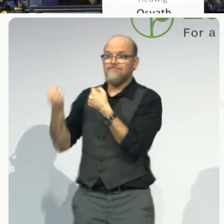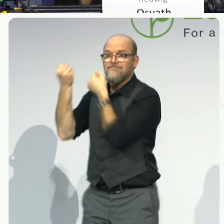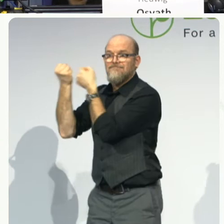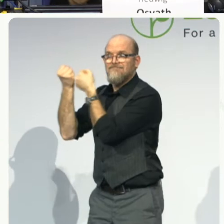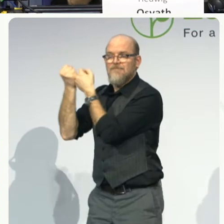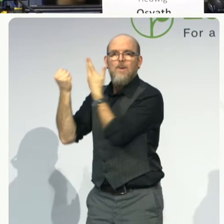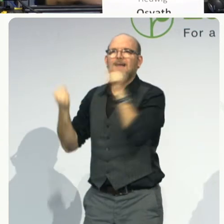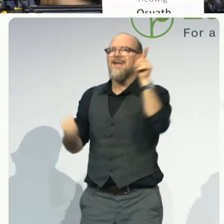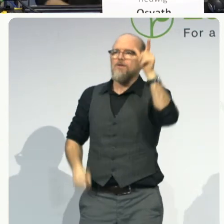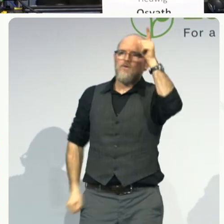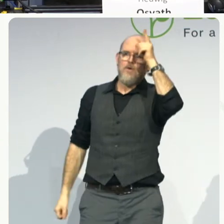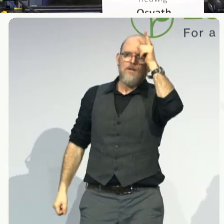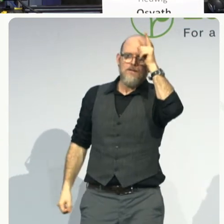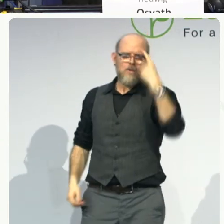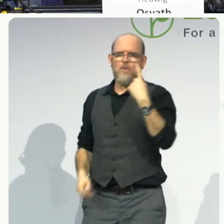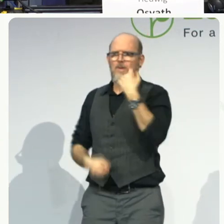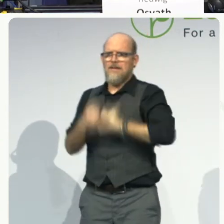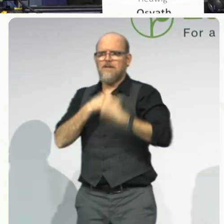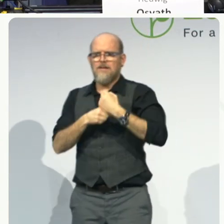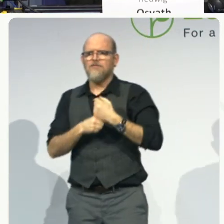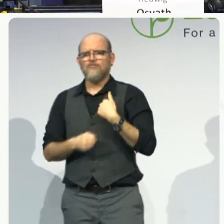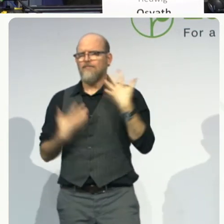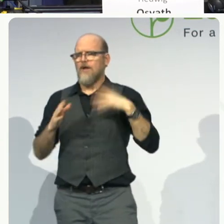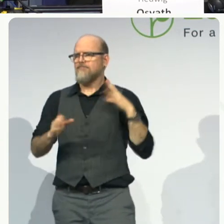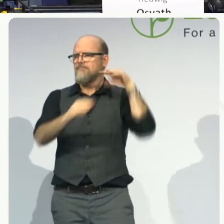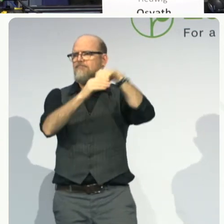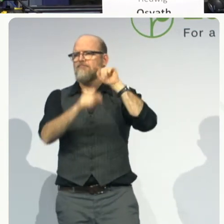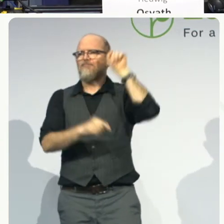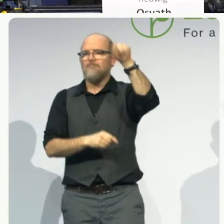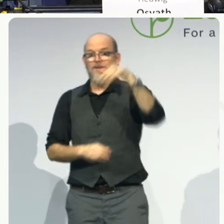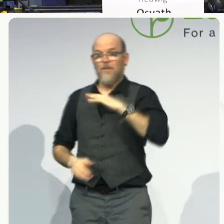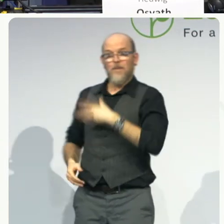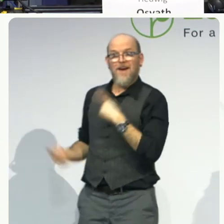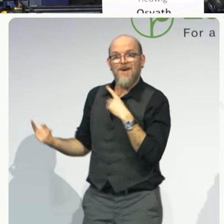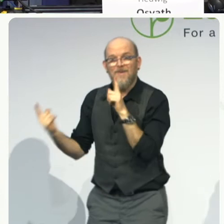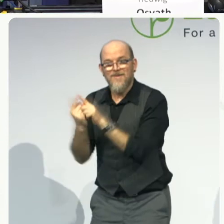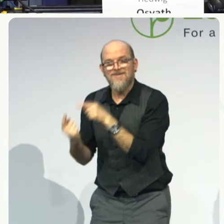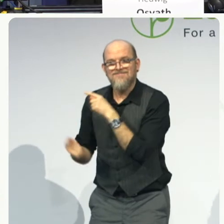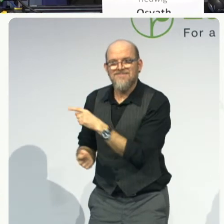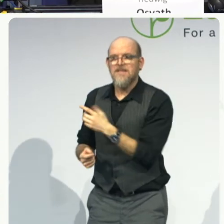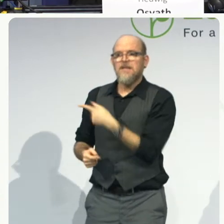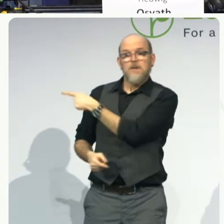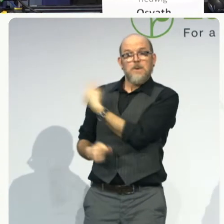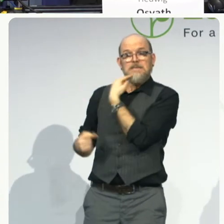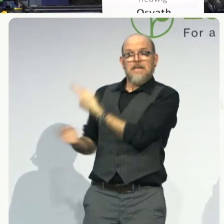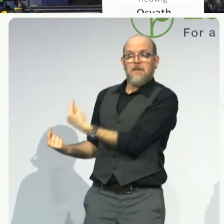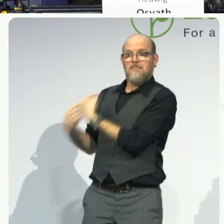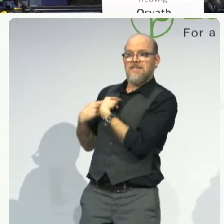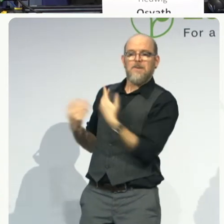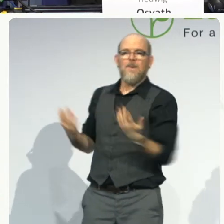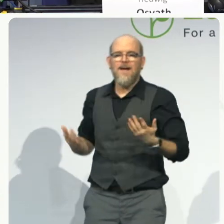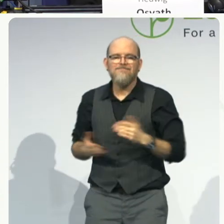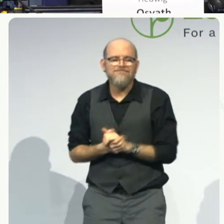project team, and I also met her, and I'd like to quote her. She told us, "I'd like to say that anyone who is like